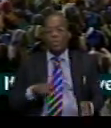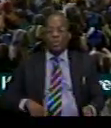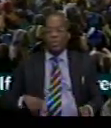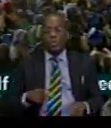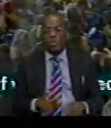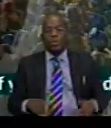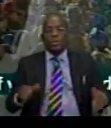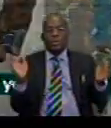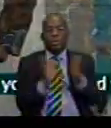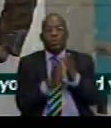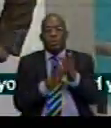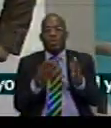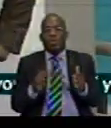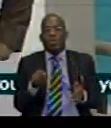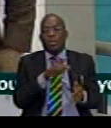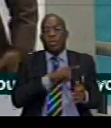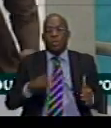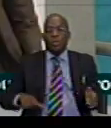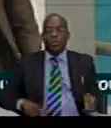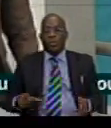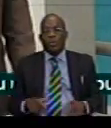Praise the Lord.